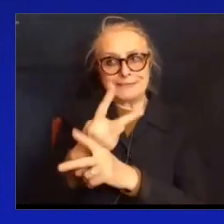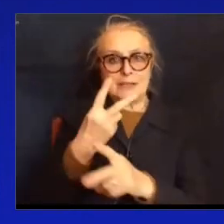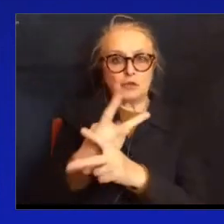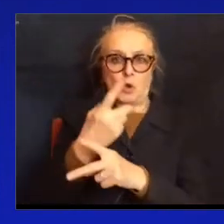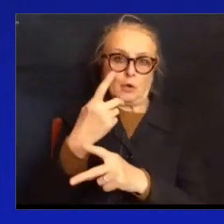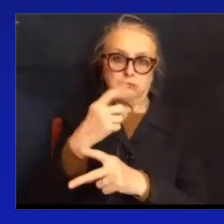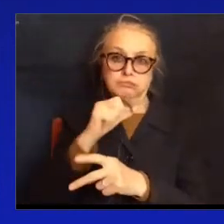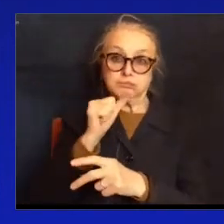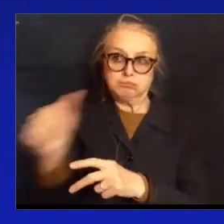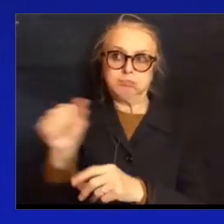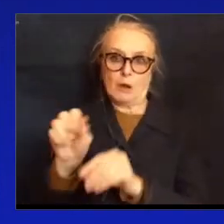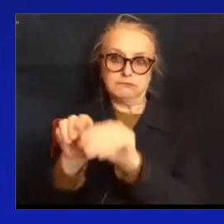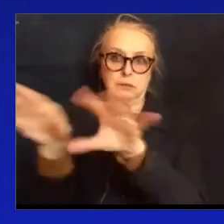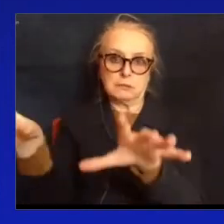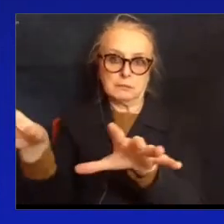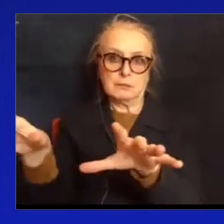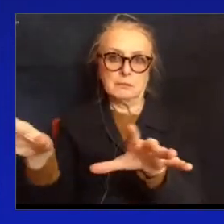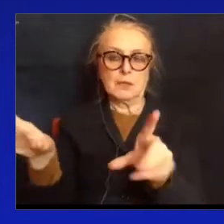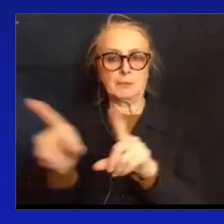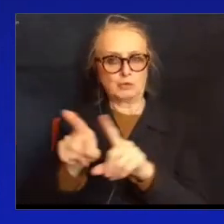I believe that